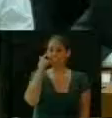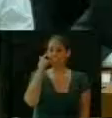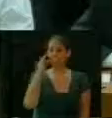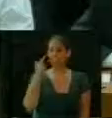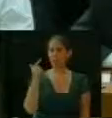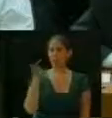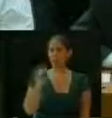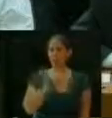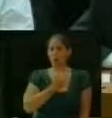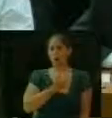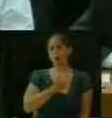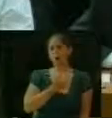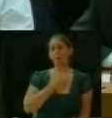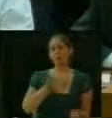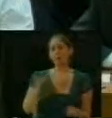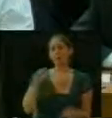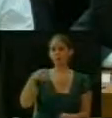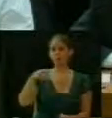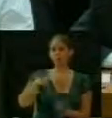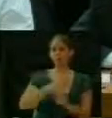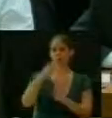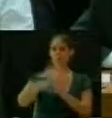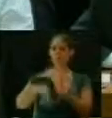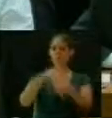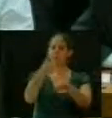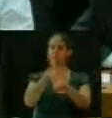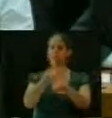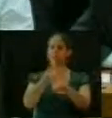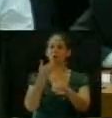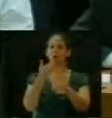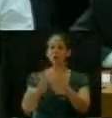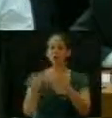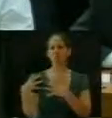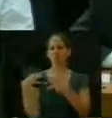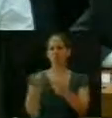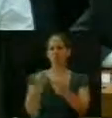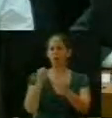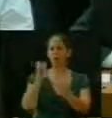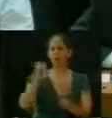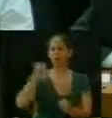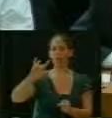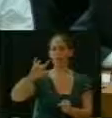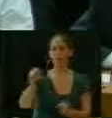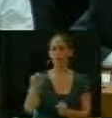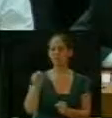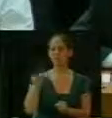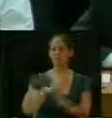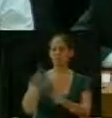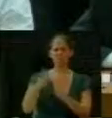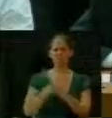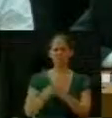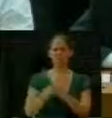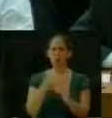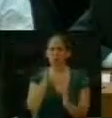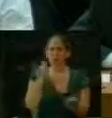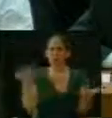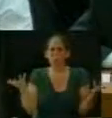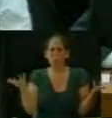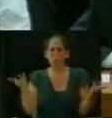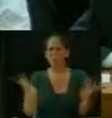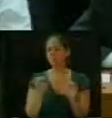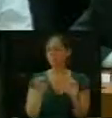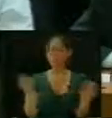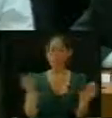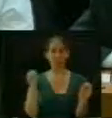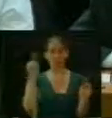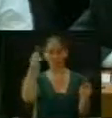right direction toward giving us a good, strong ethics policy. What's wrong with a good, strong ethics policy? I think we will all agree nothing, as